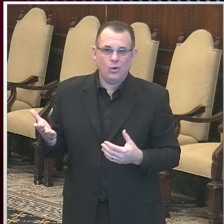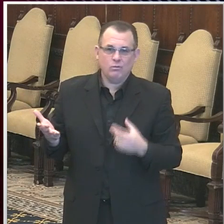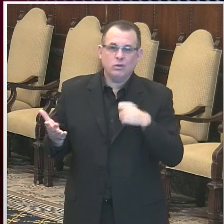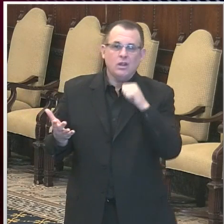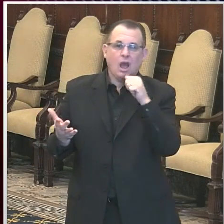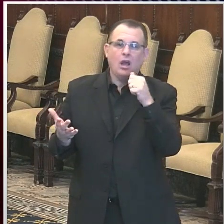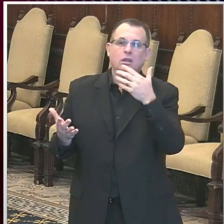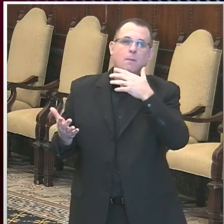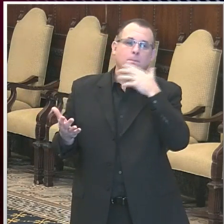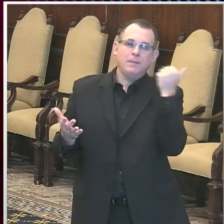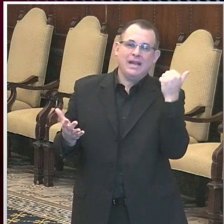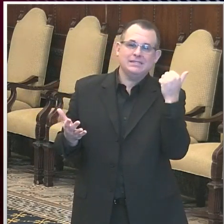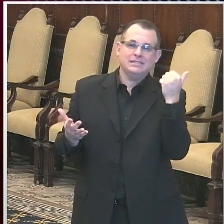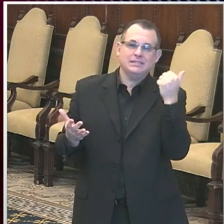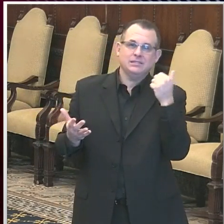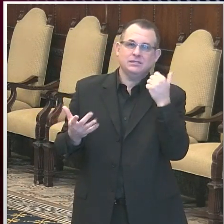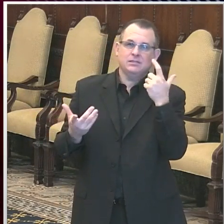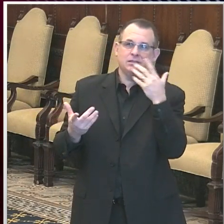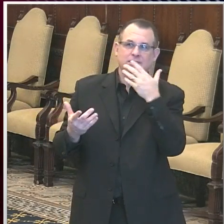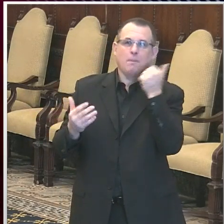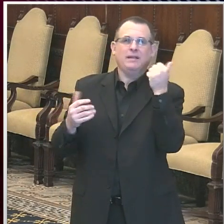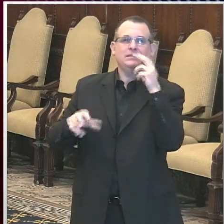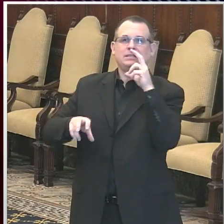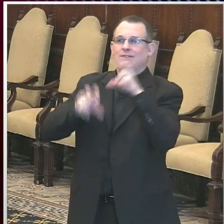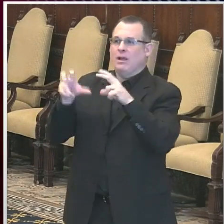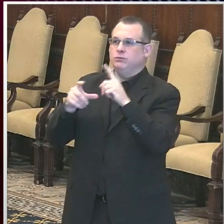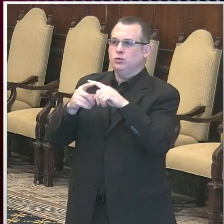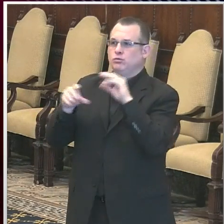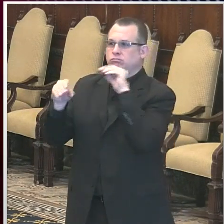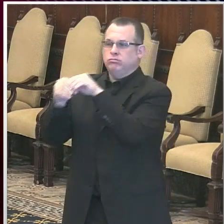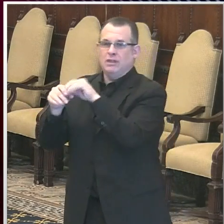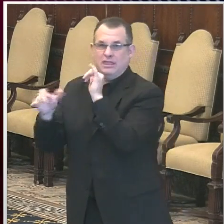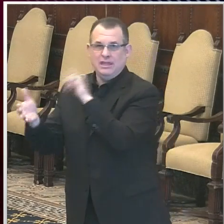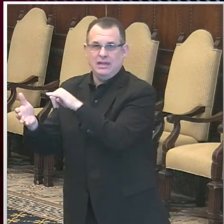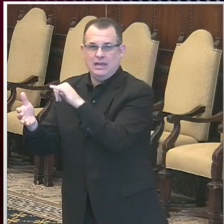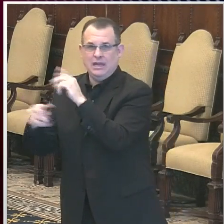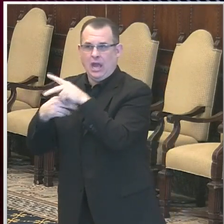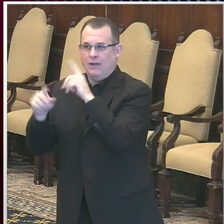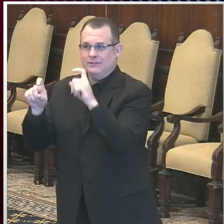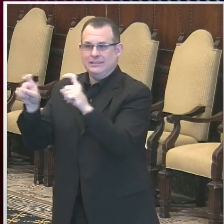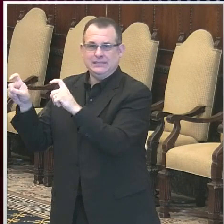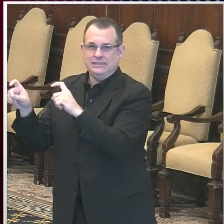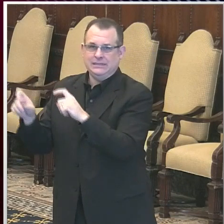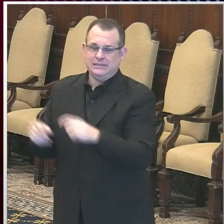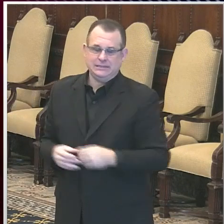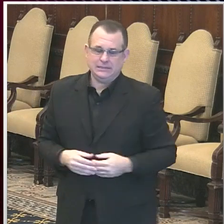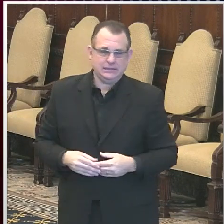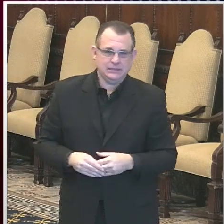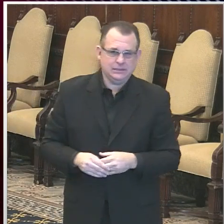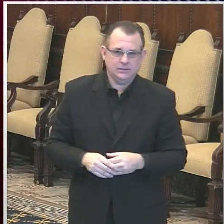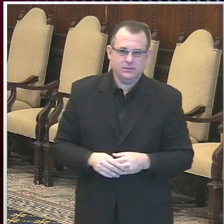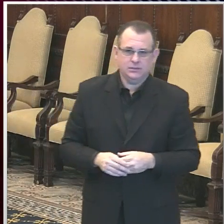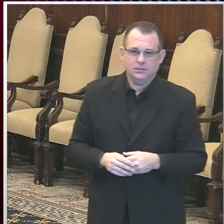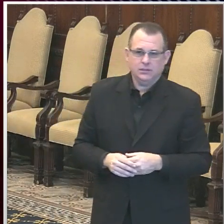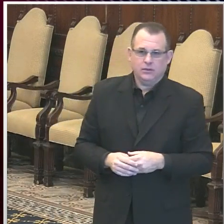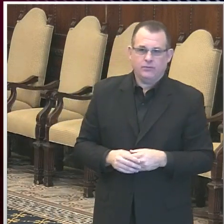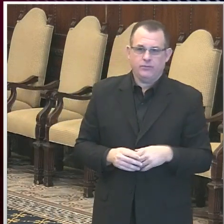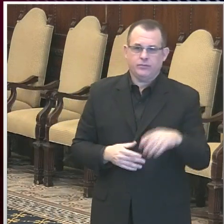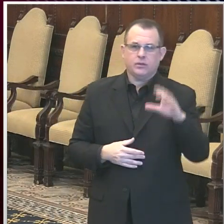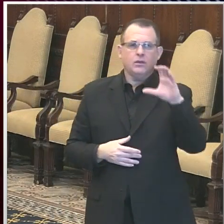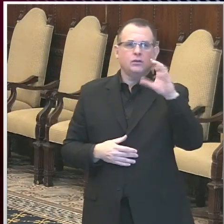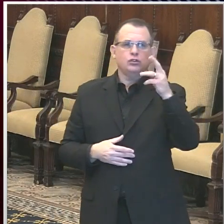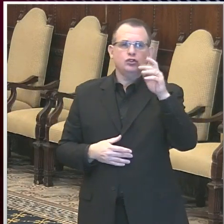the crisis right now. Thank you, sir. Thank you, Mitch. We go next to Cheryl Spreitzer of